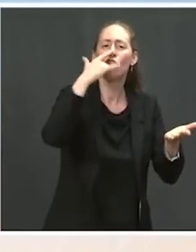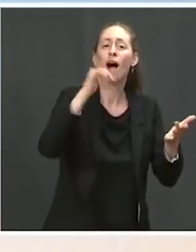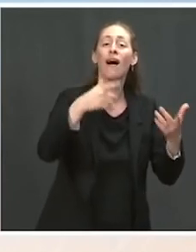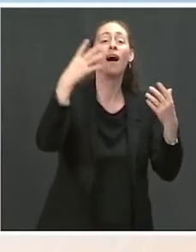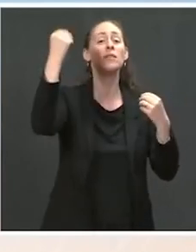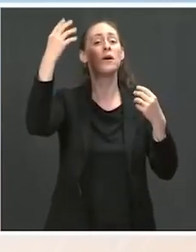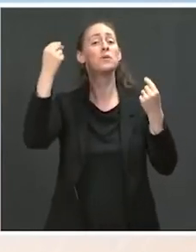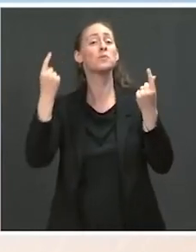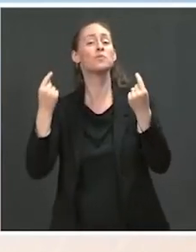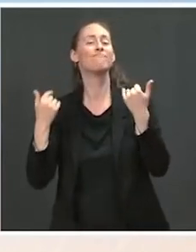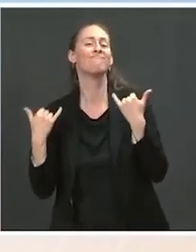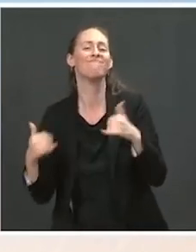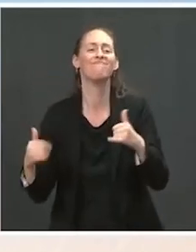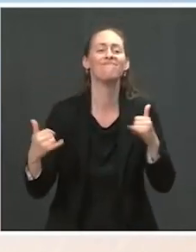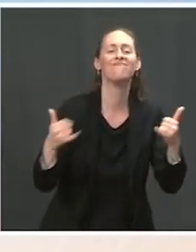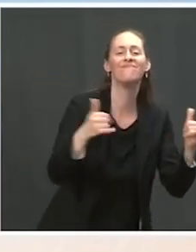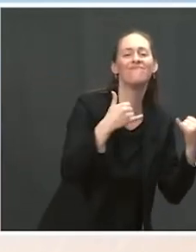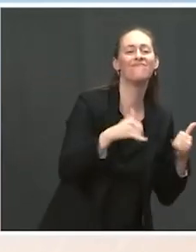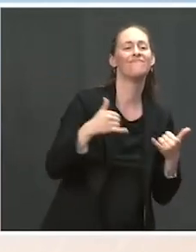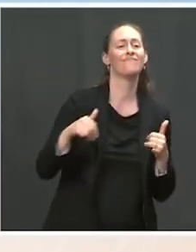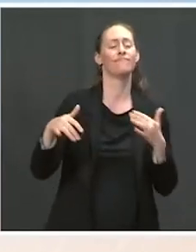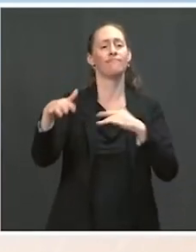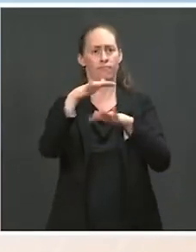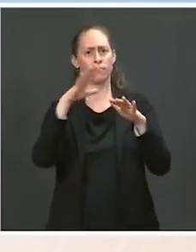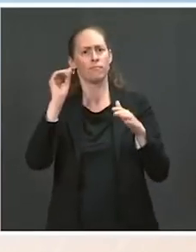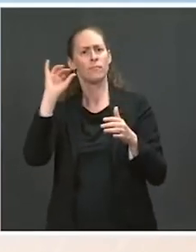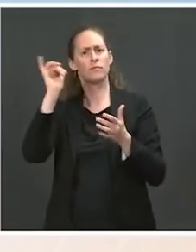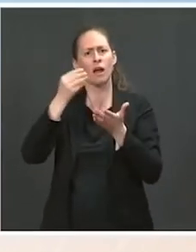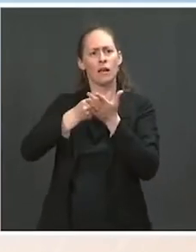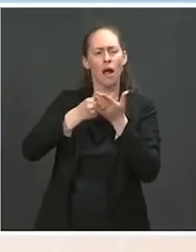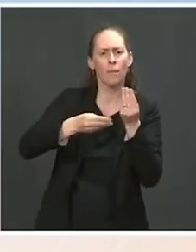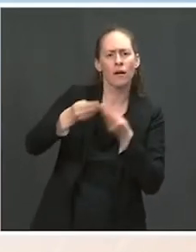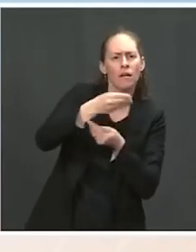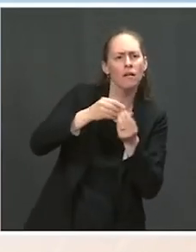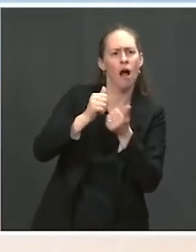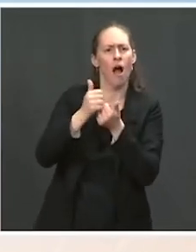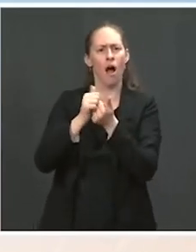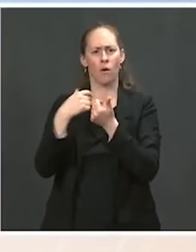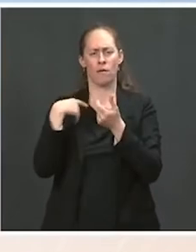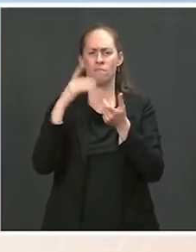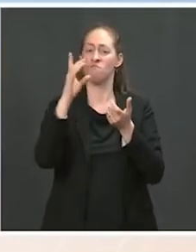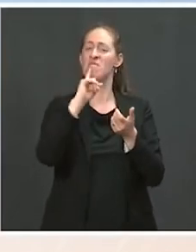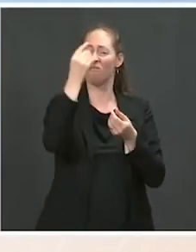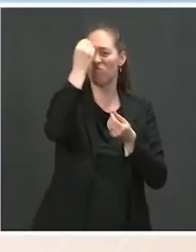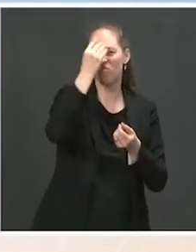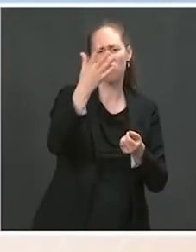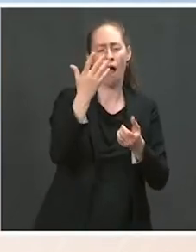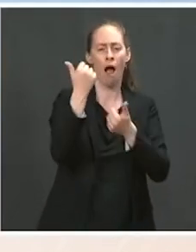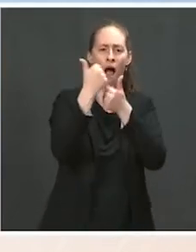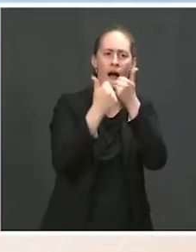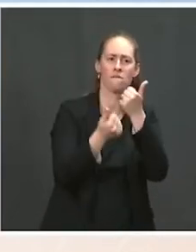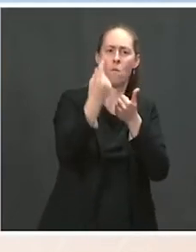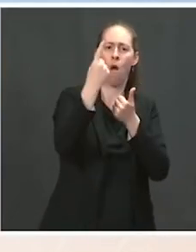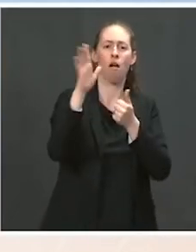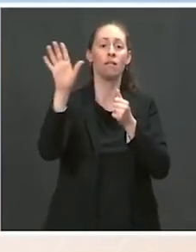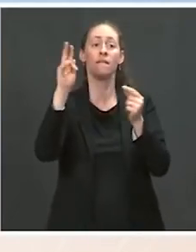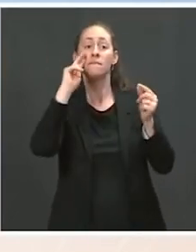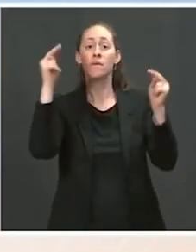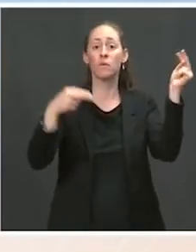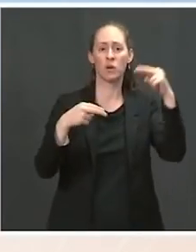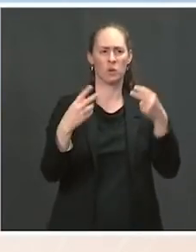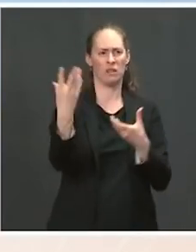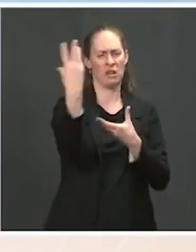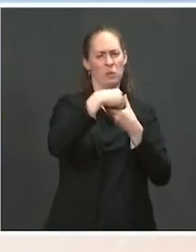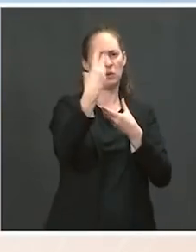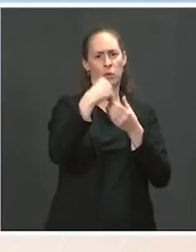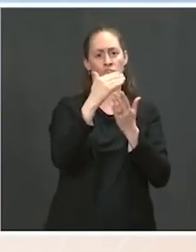folks. And so we're — we want to make sure that we include every voice. And that's the report that will go to the President, and he'll decide. The Could